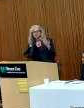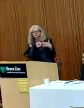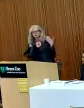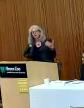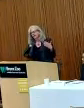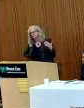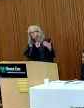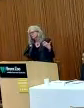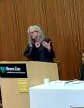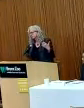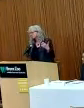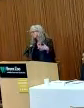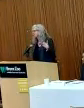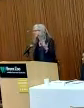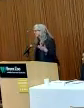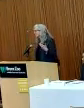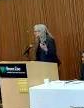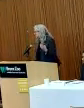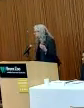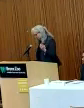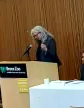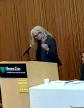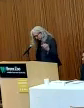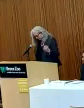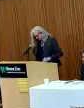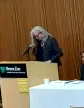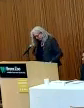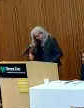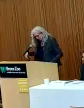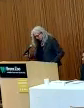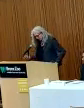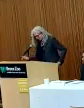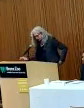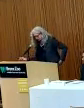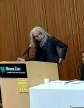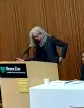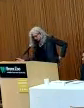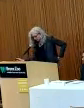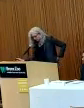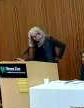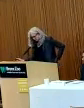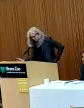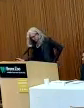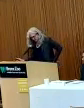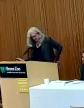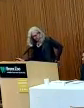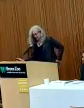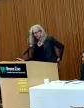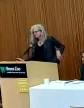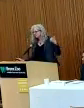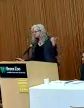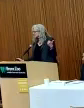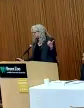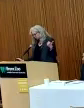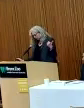humda data so we had access to credit School for when we were doing our analysis and not surprisingly we saw disparities